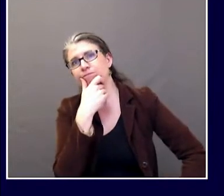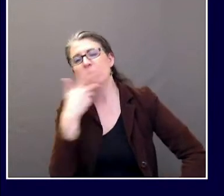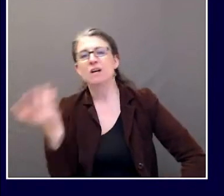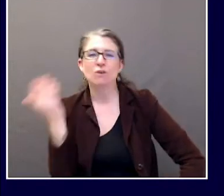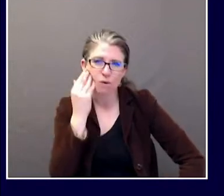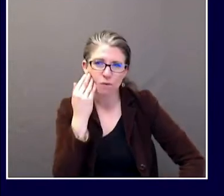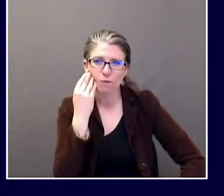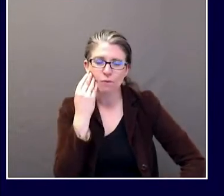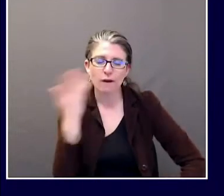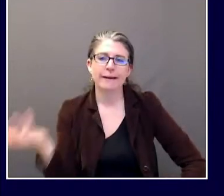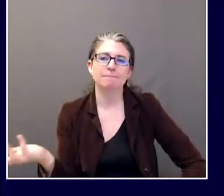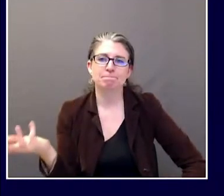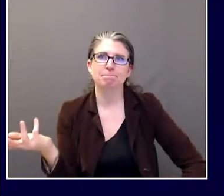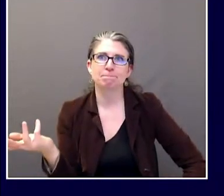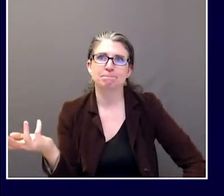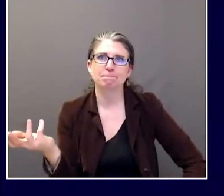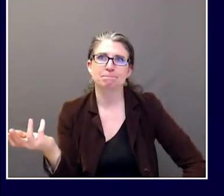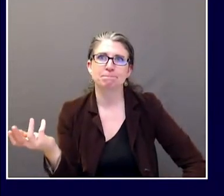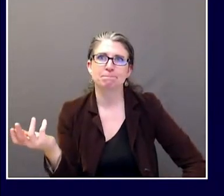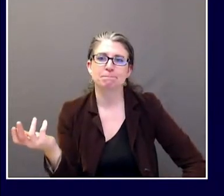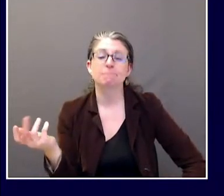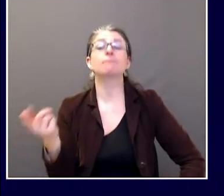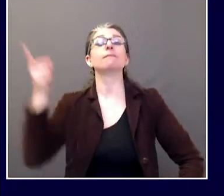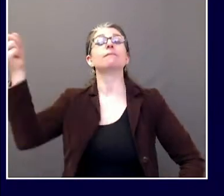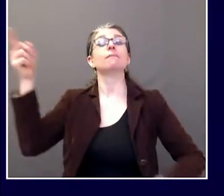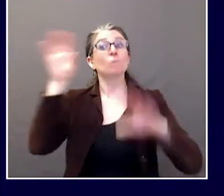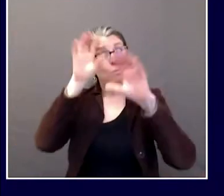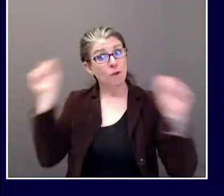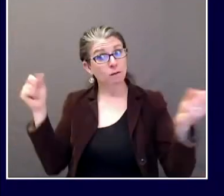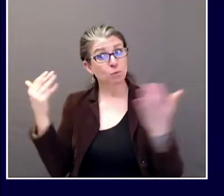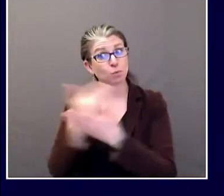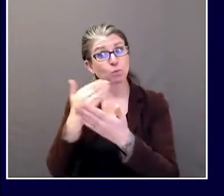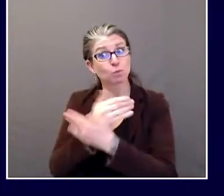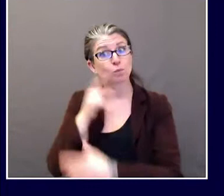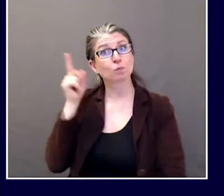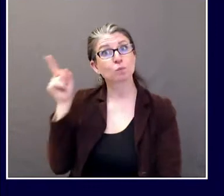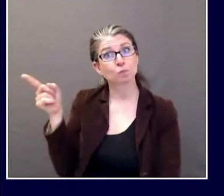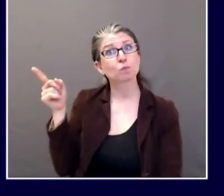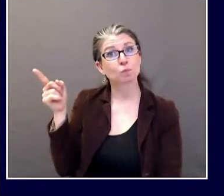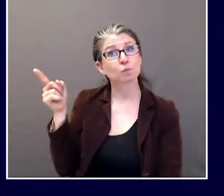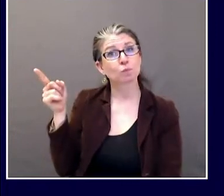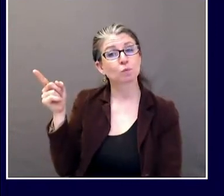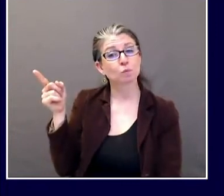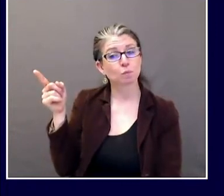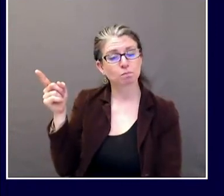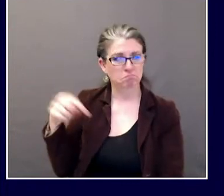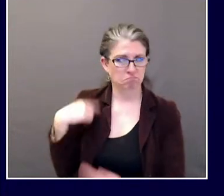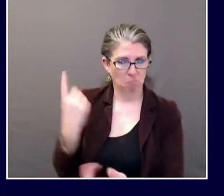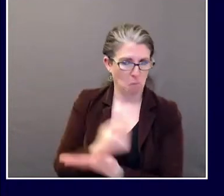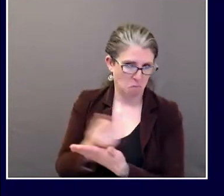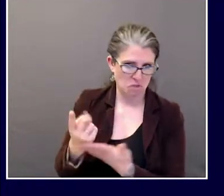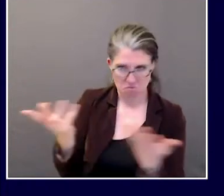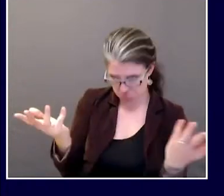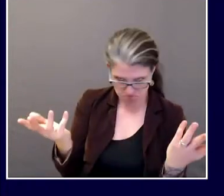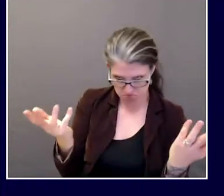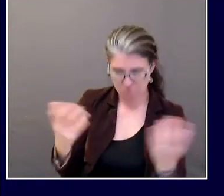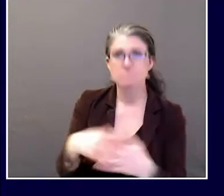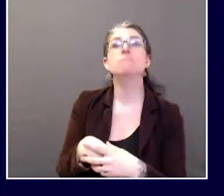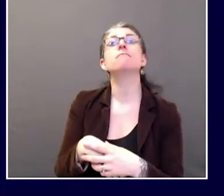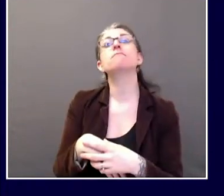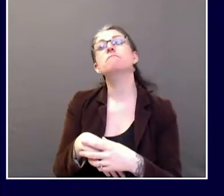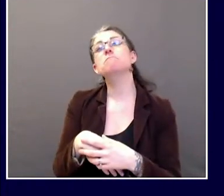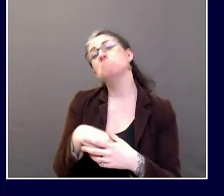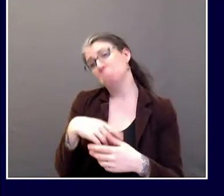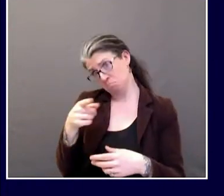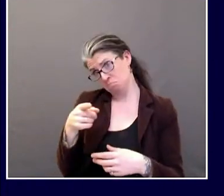have you noticed any marked difference in how the new administration is handling this? And do you have